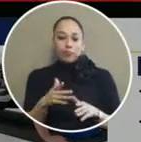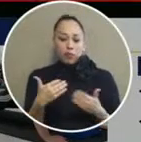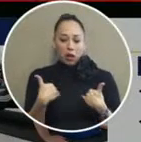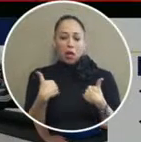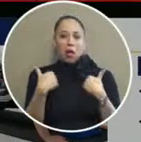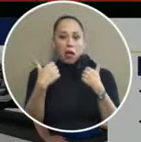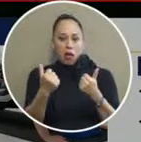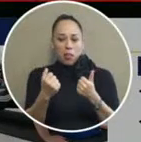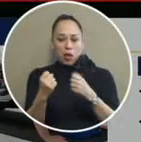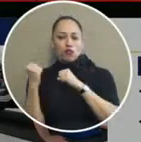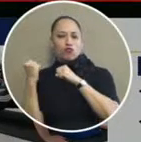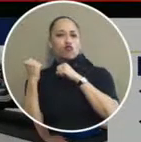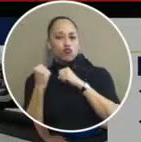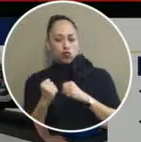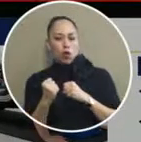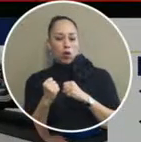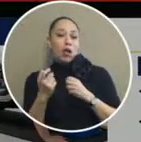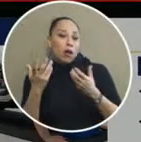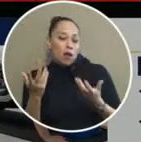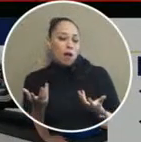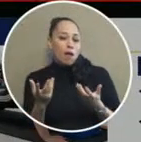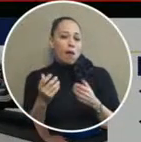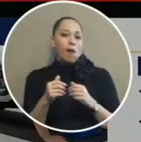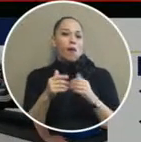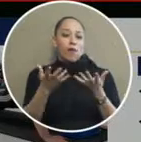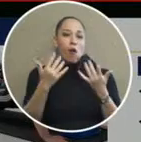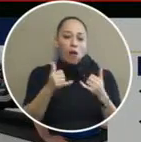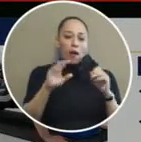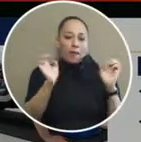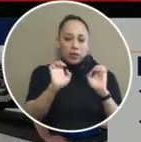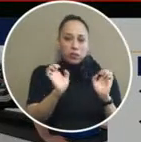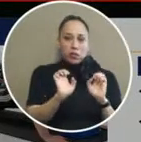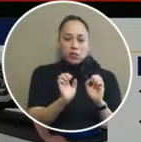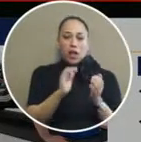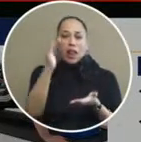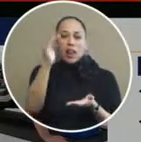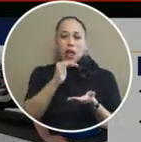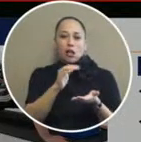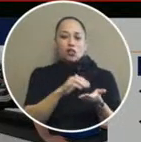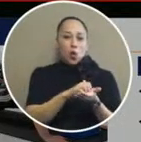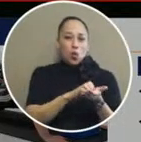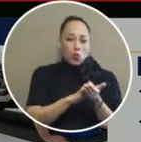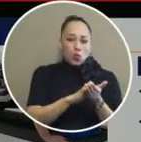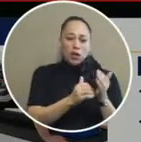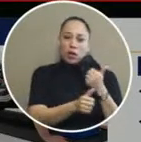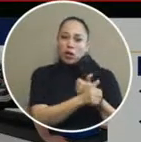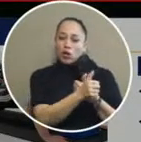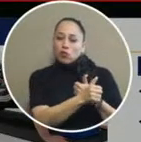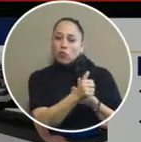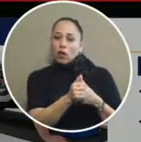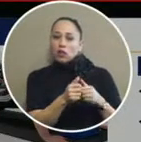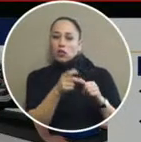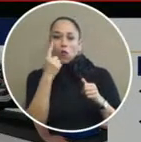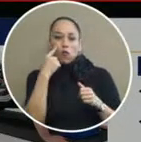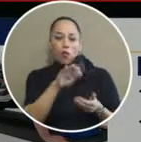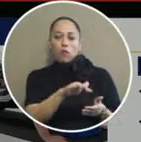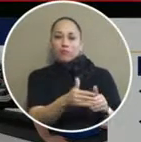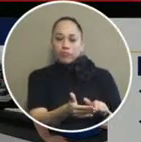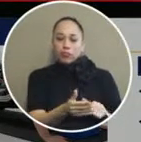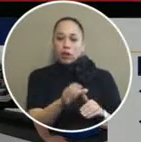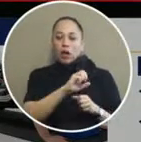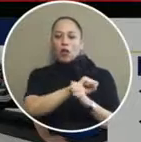healthier, stronger, and in the case of our current state of emergency, less vulnerable to factors that can lead to fatality